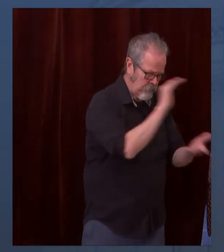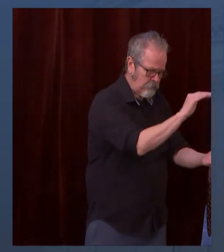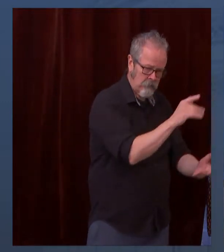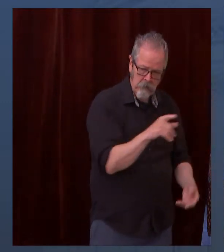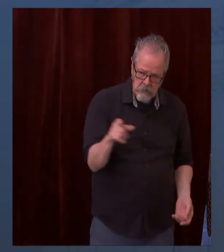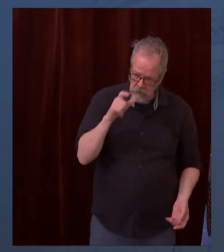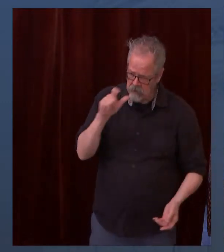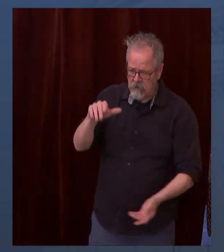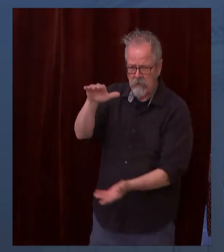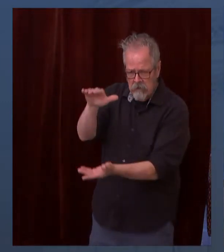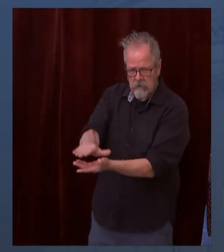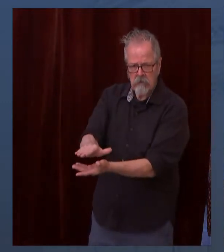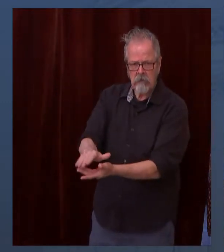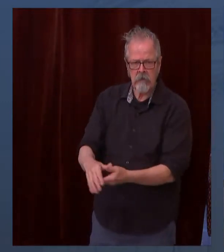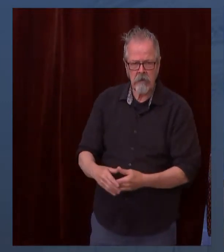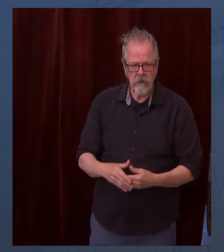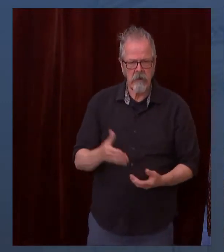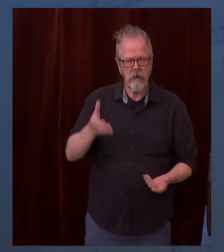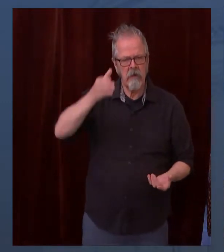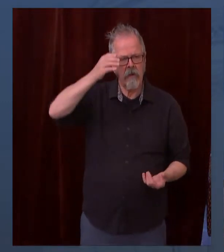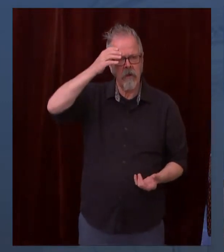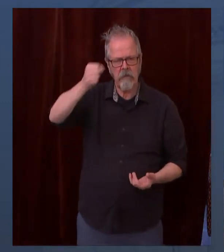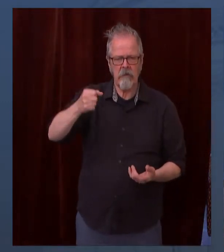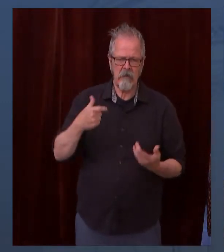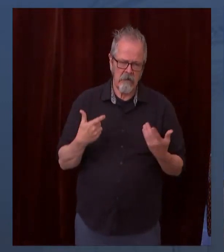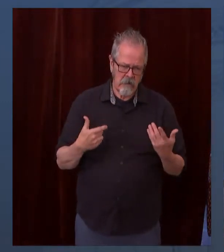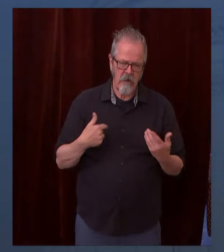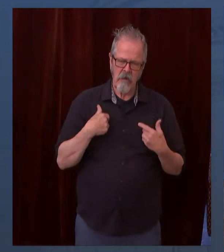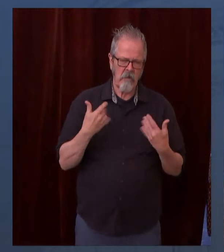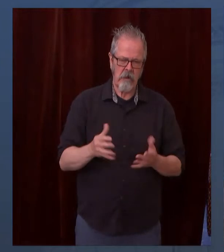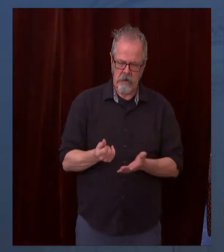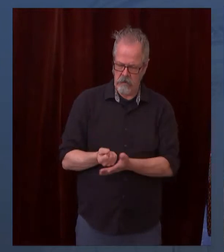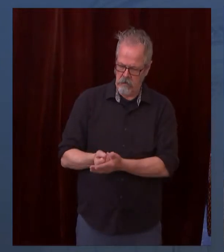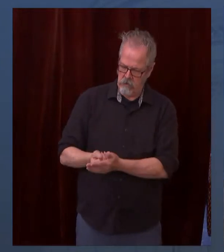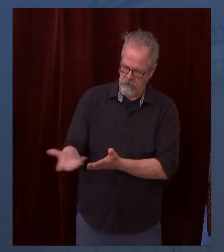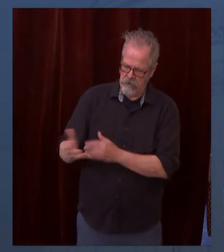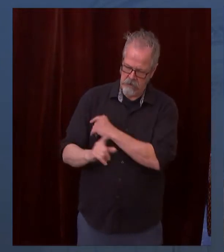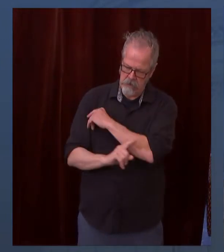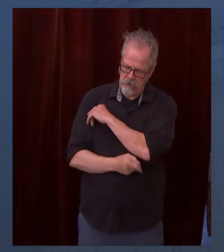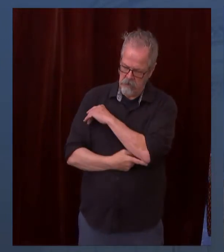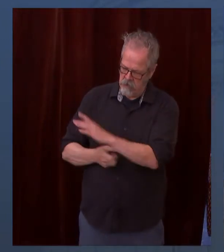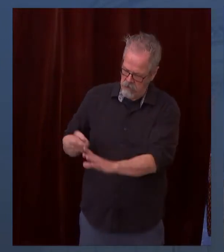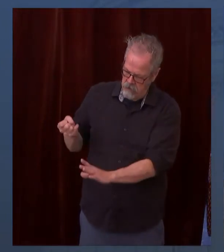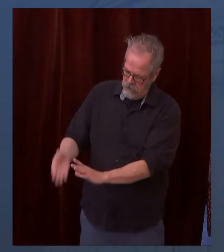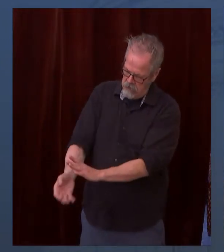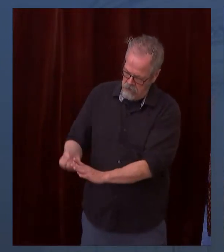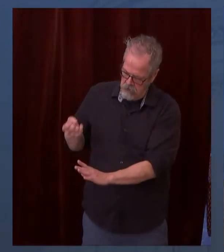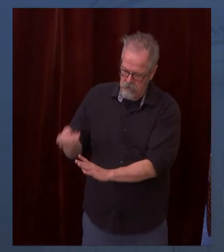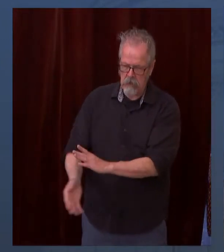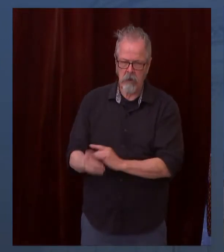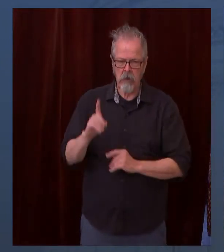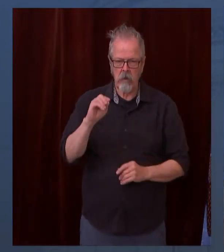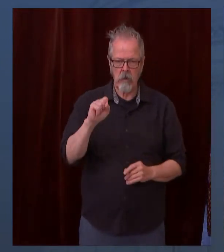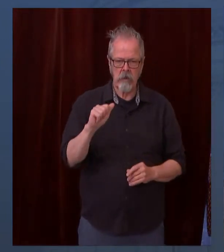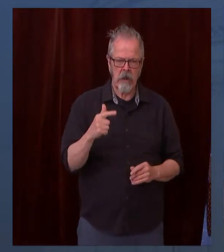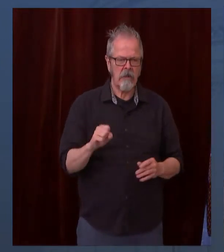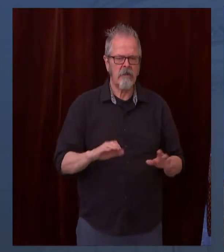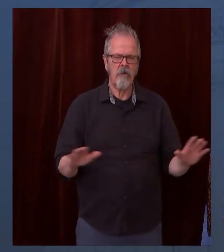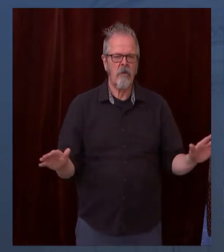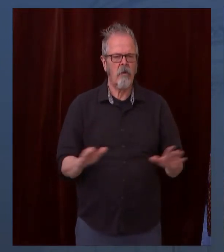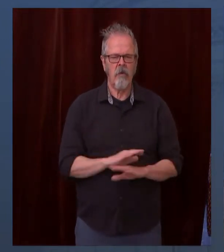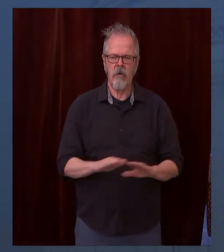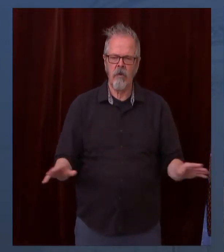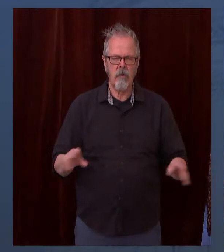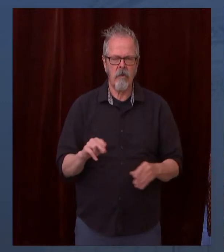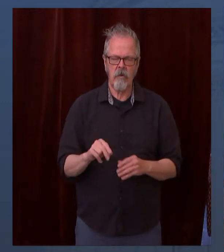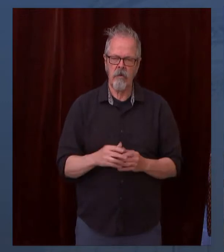vaccines. Now, here's another thing I hope people think about on their individual decision on vaccines. It's a great